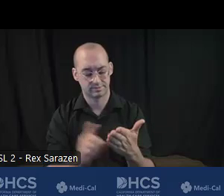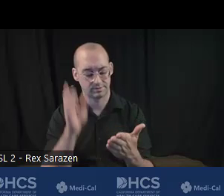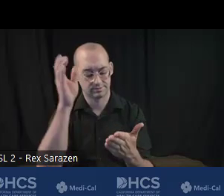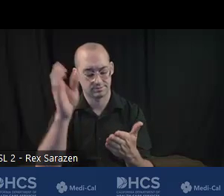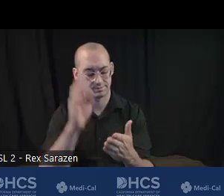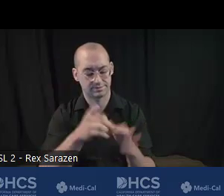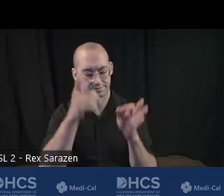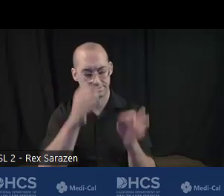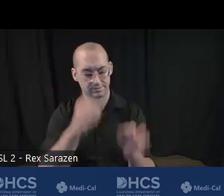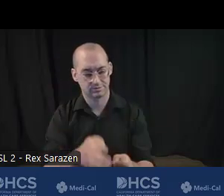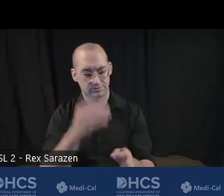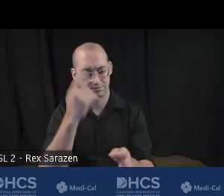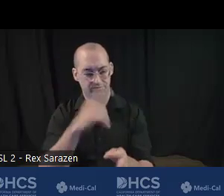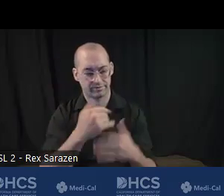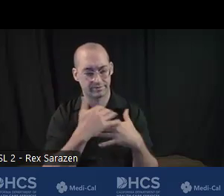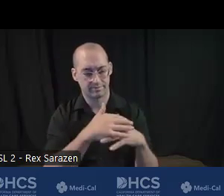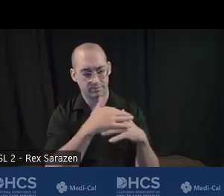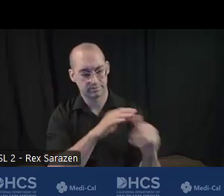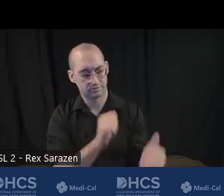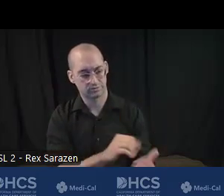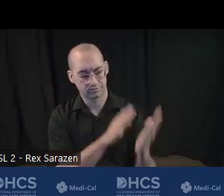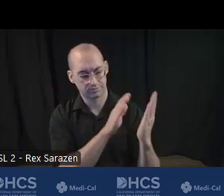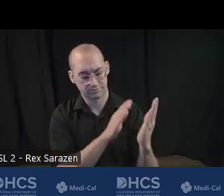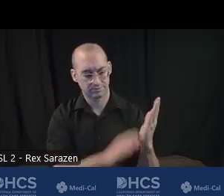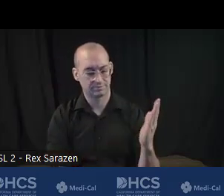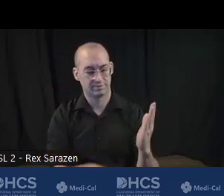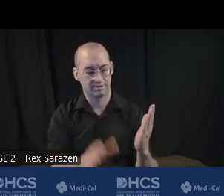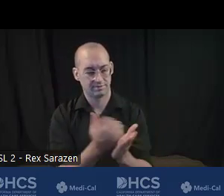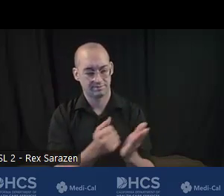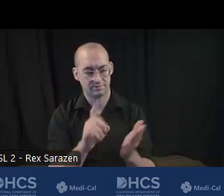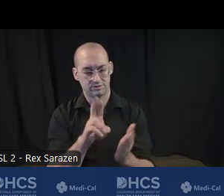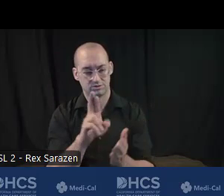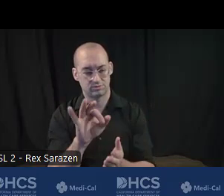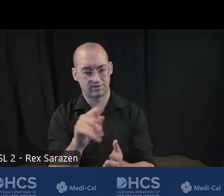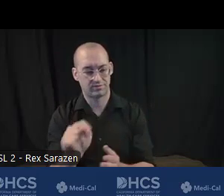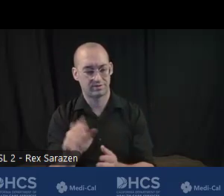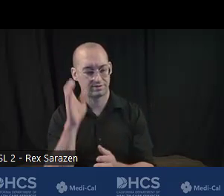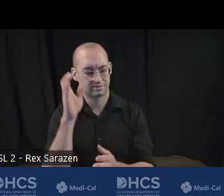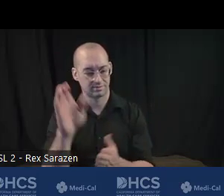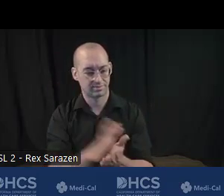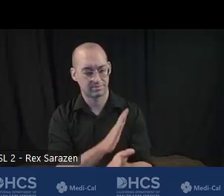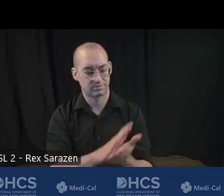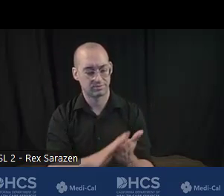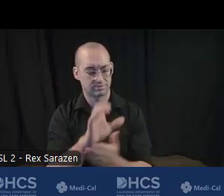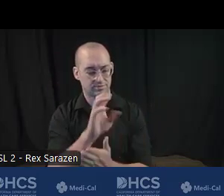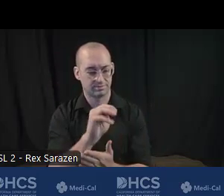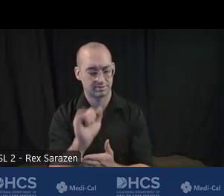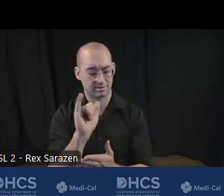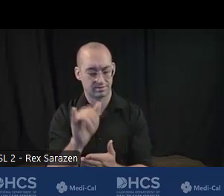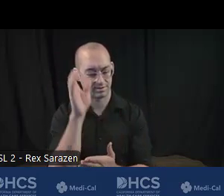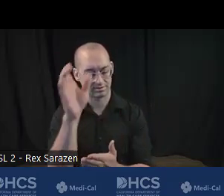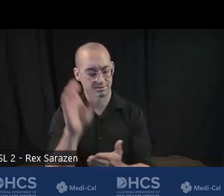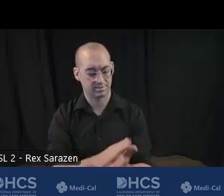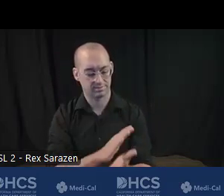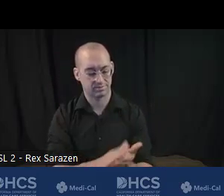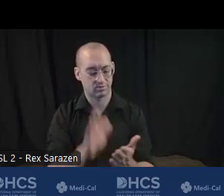the implementation approach before drafting a concept paper for CMS. The concept paper will outline DHCS